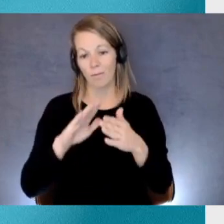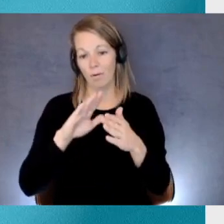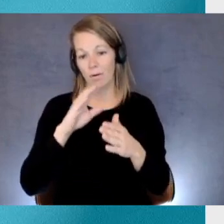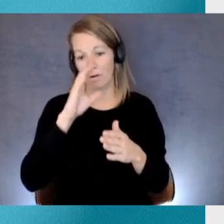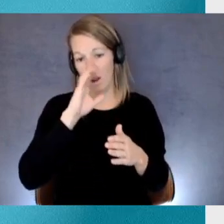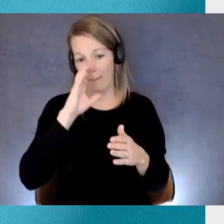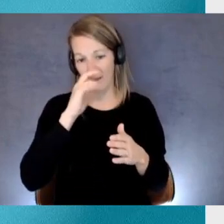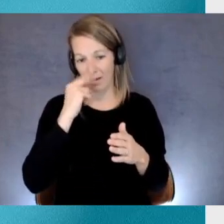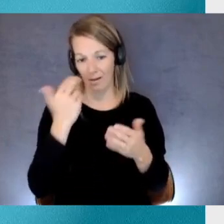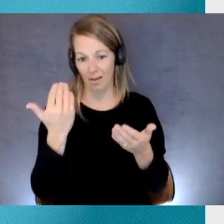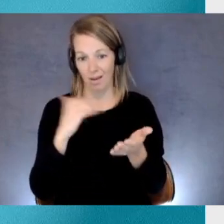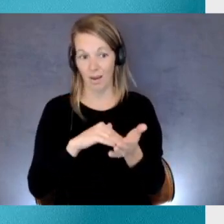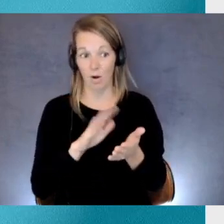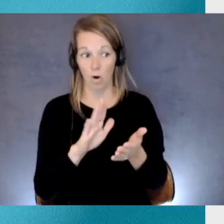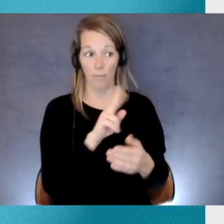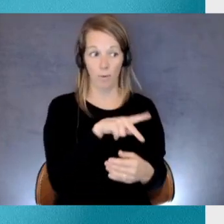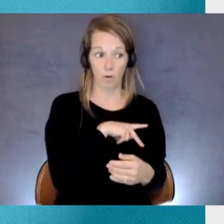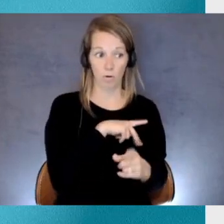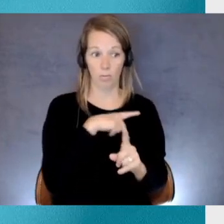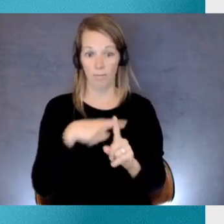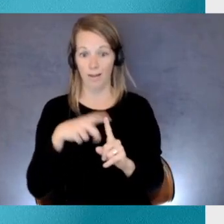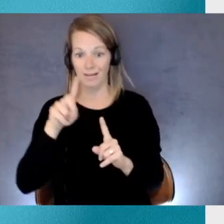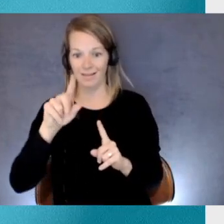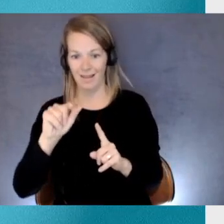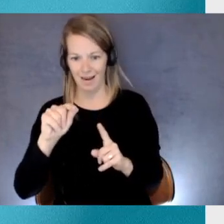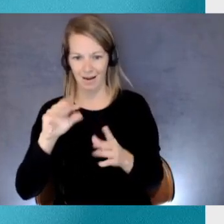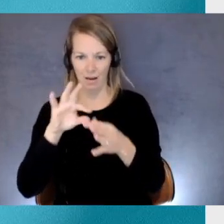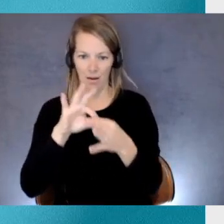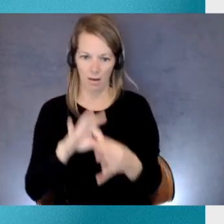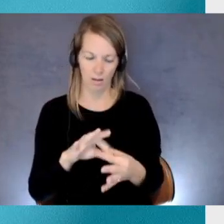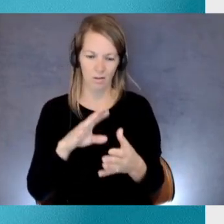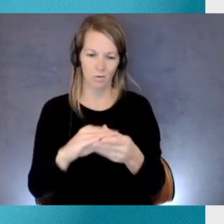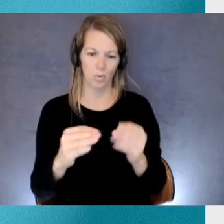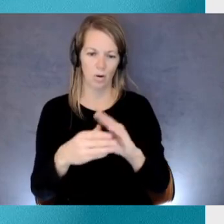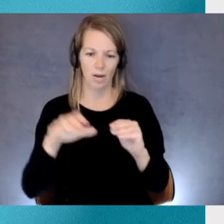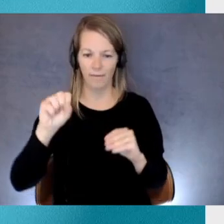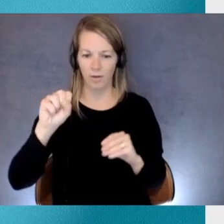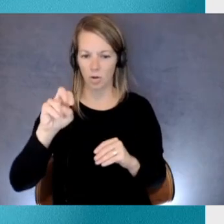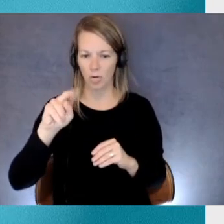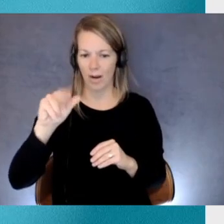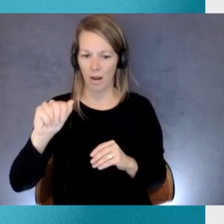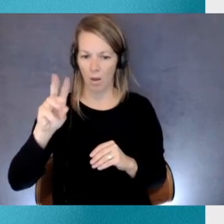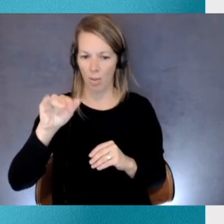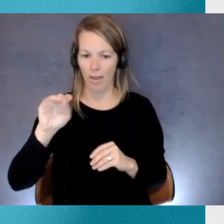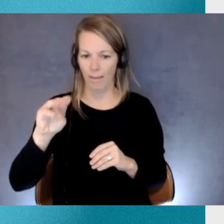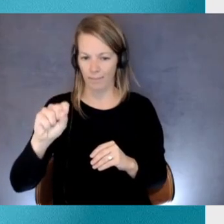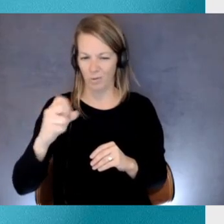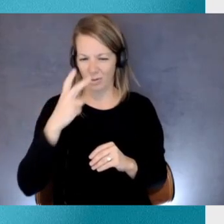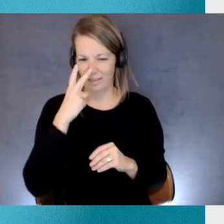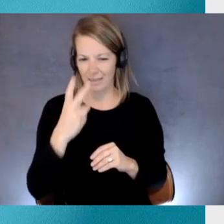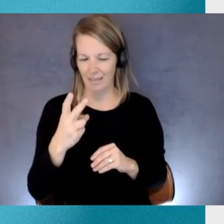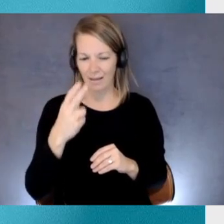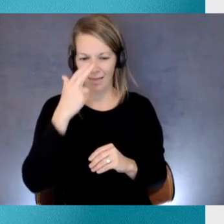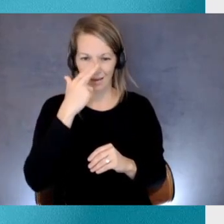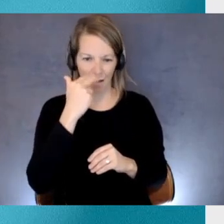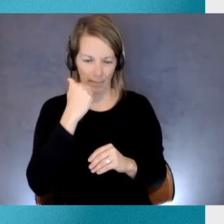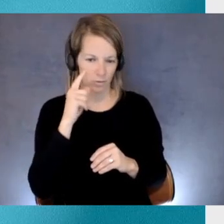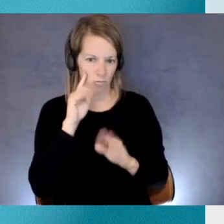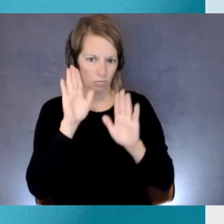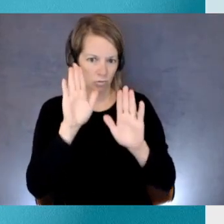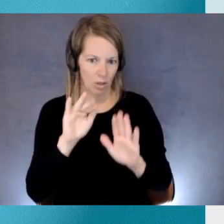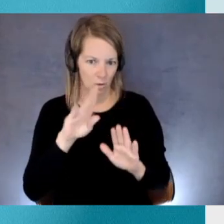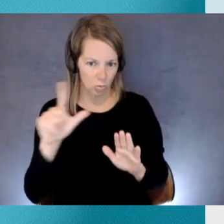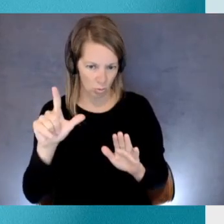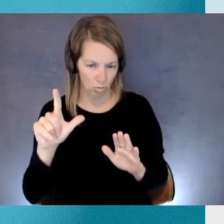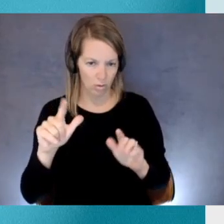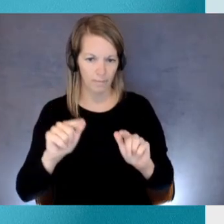her personal concerns with data around this. And then she uses the story of Serena Williams, as you see here. So I think that comics are a great tool for that.